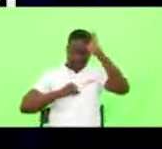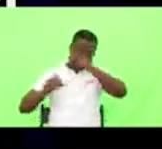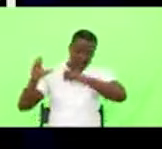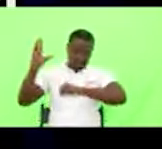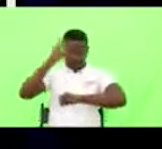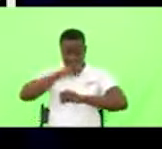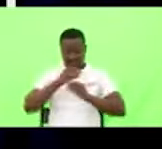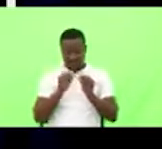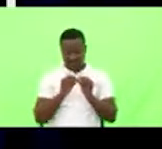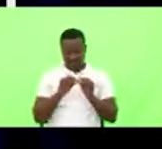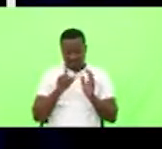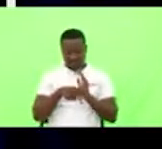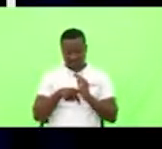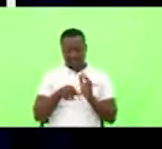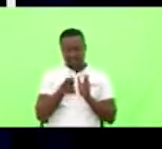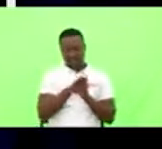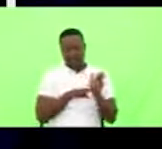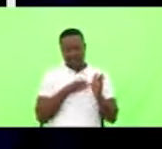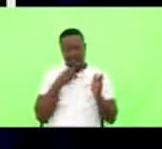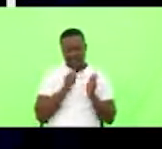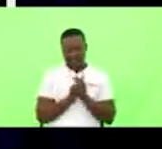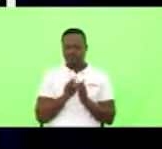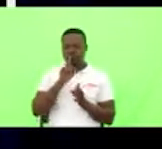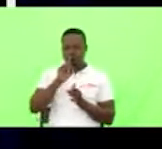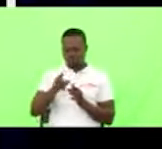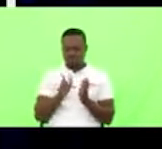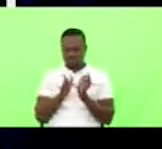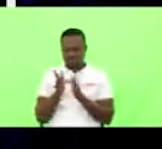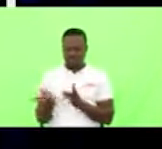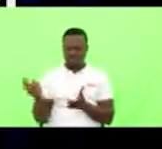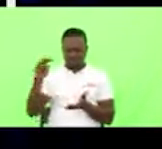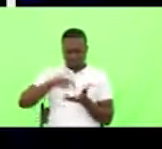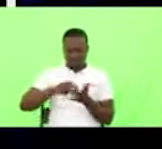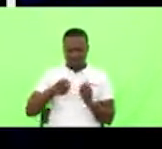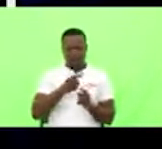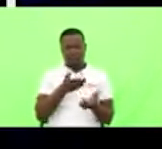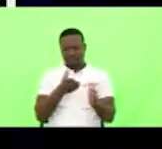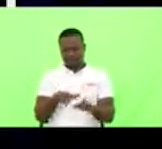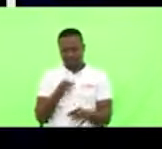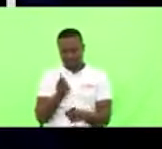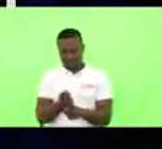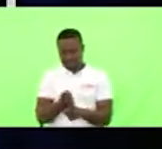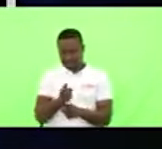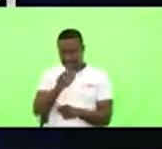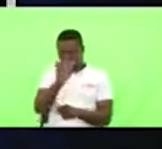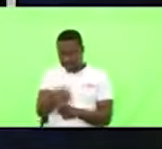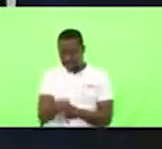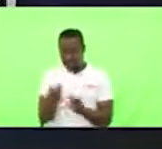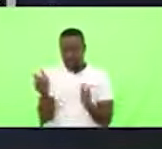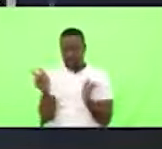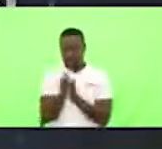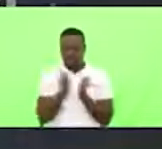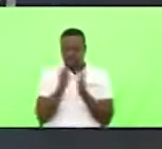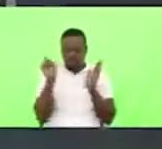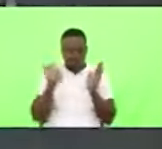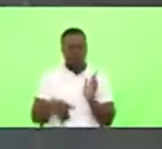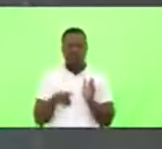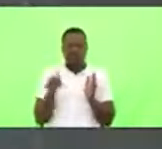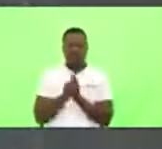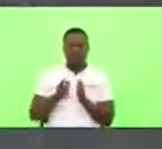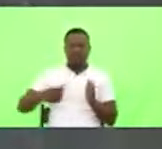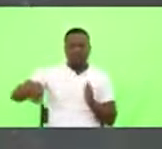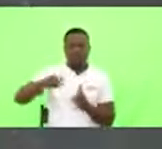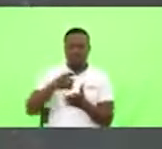says Christ has indeed been raised from the dead, and that is the law, and that is what we